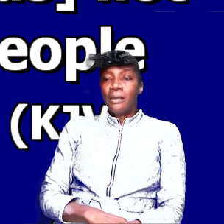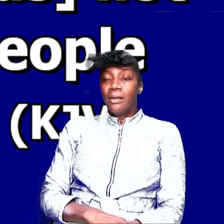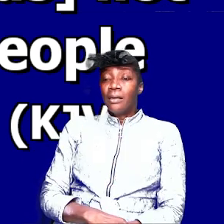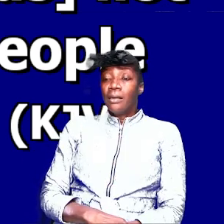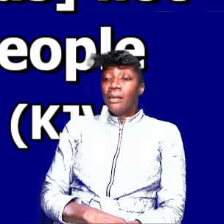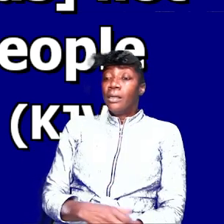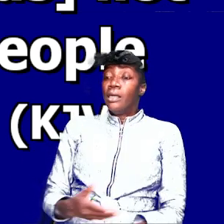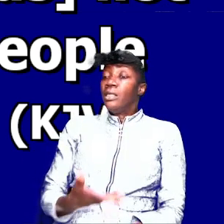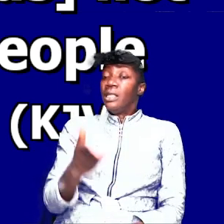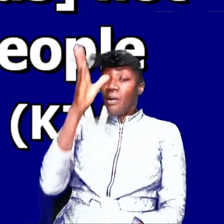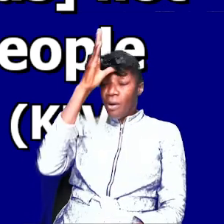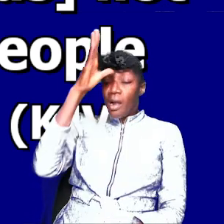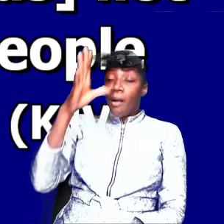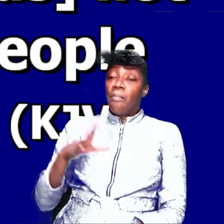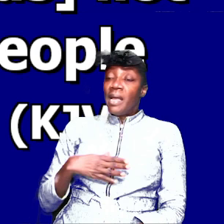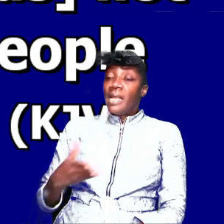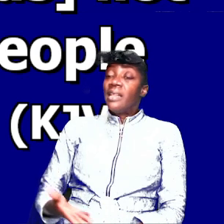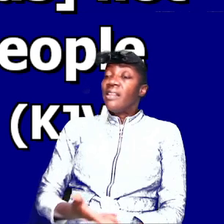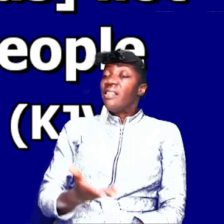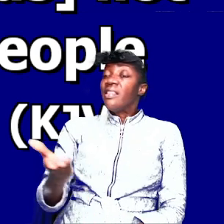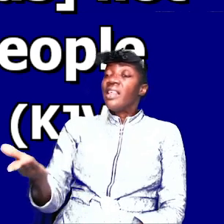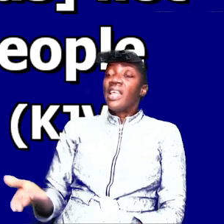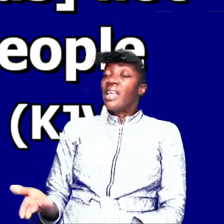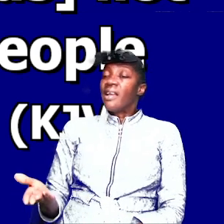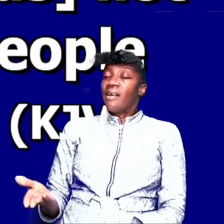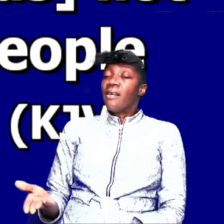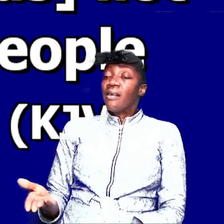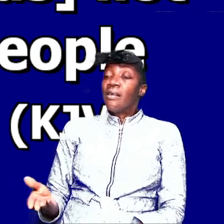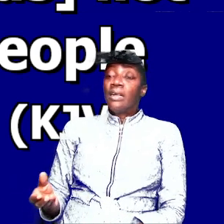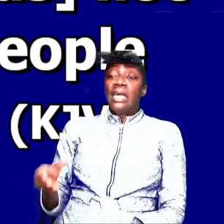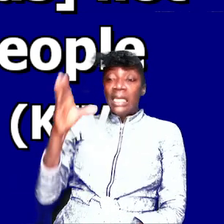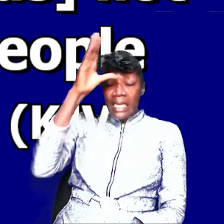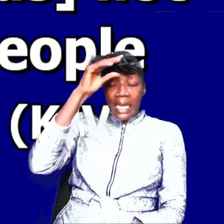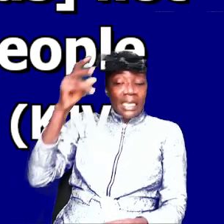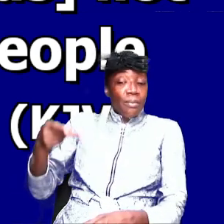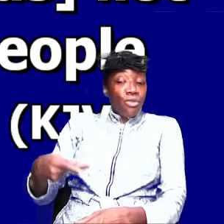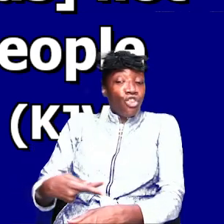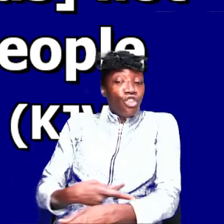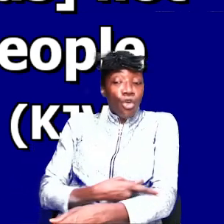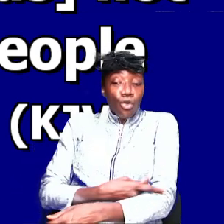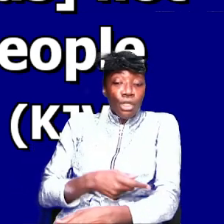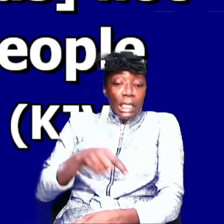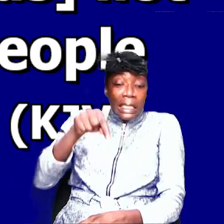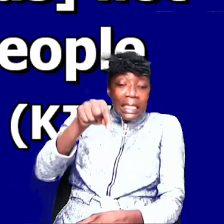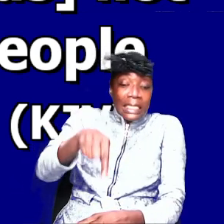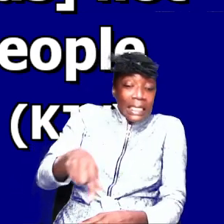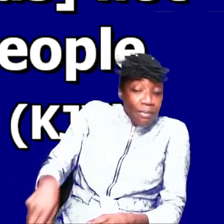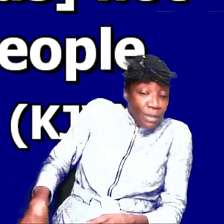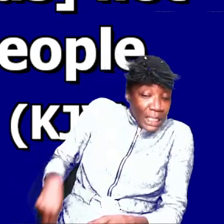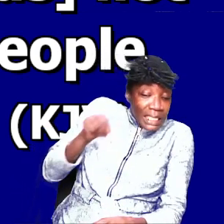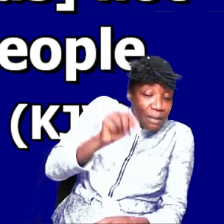men there that knew that Jonathan dipped his spear in the onion and tasted, you know.